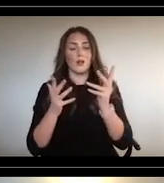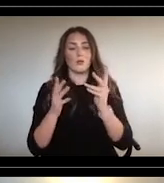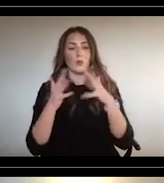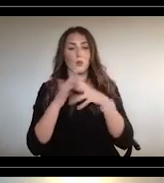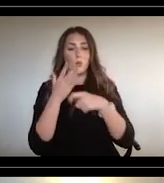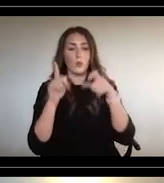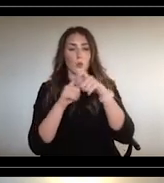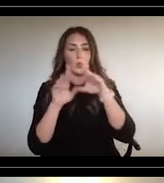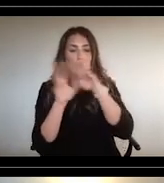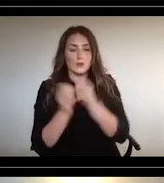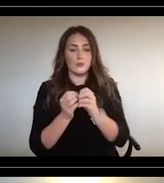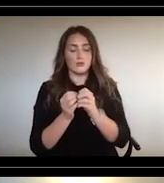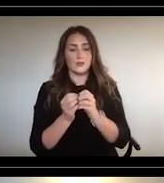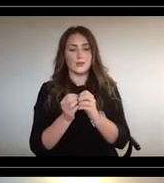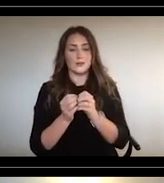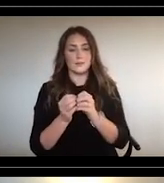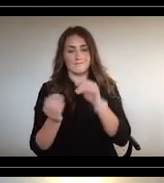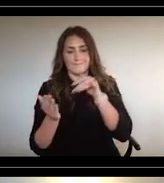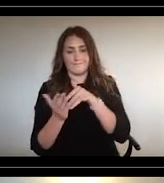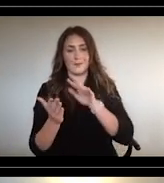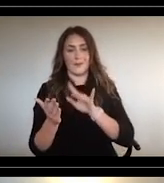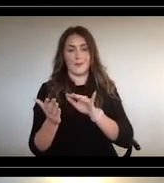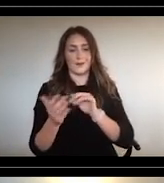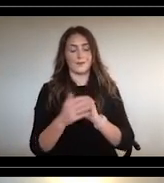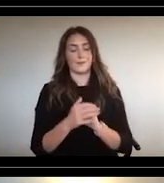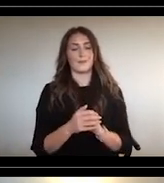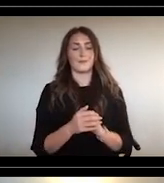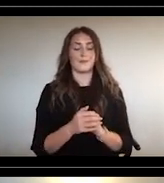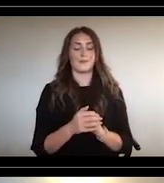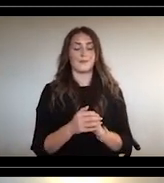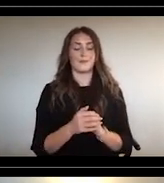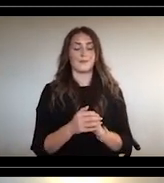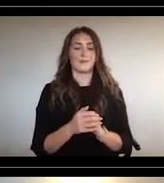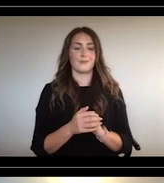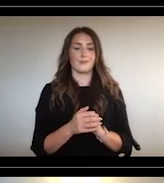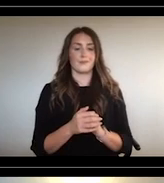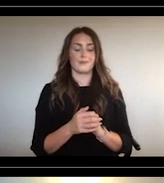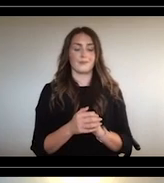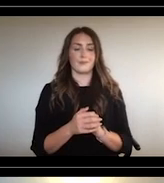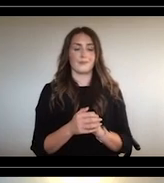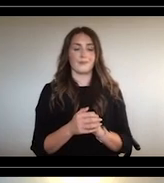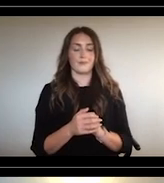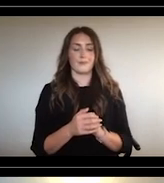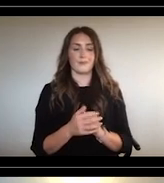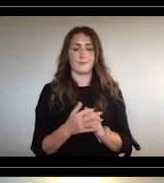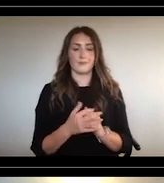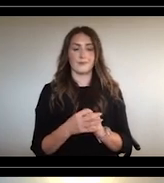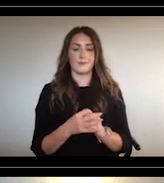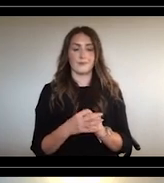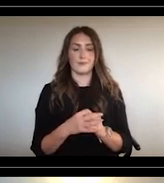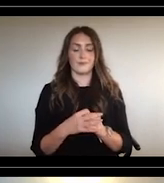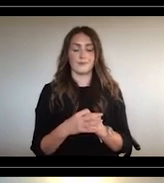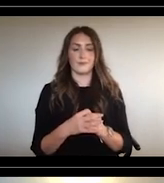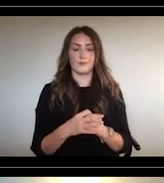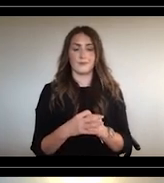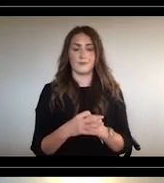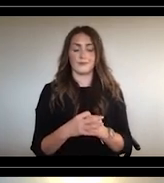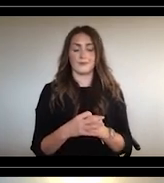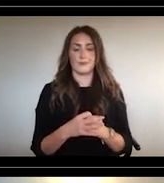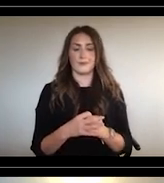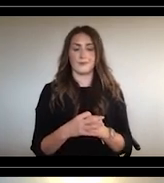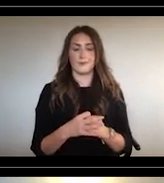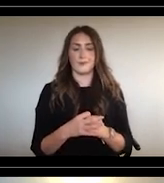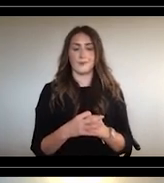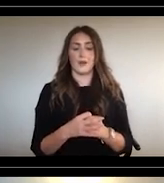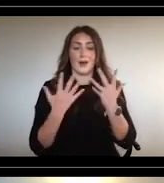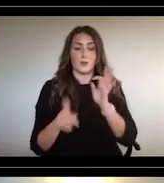summaries. Thank you, Gareth, there from one quite broad-ranging question and answer to quite a specific one now. Tim, I wondered